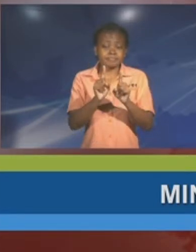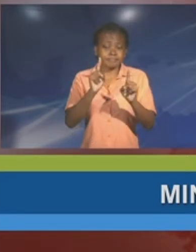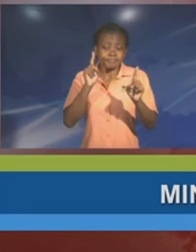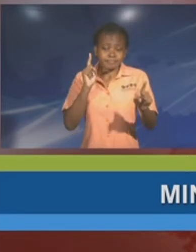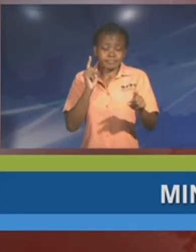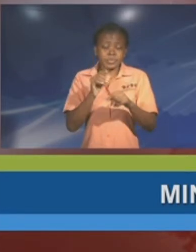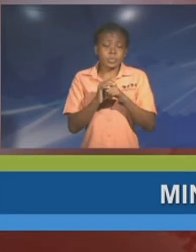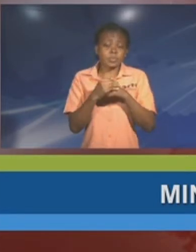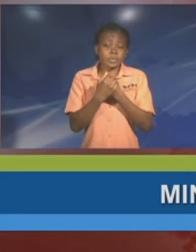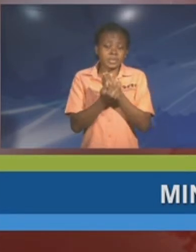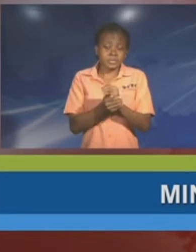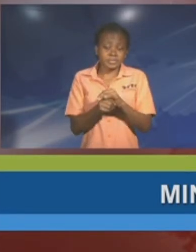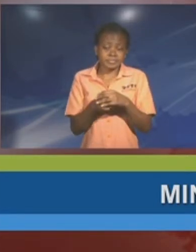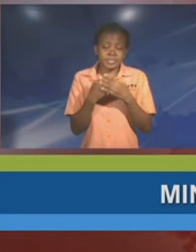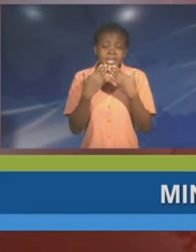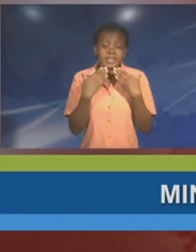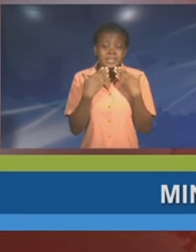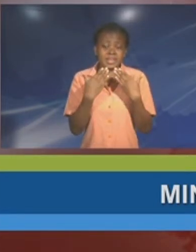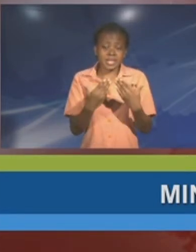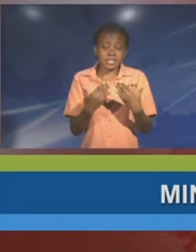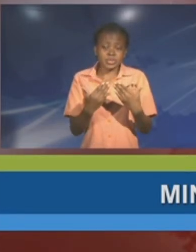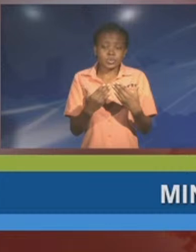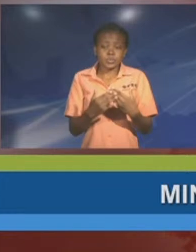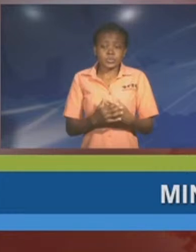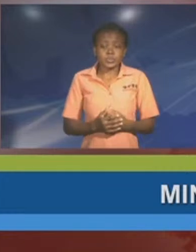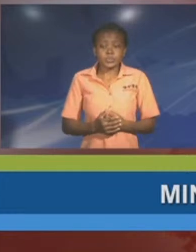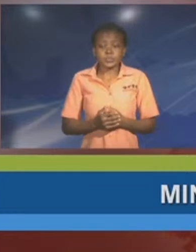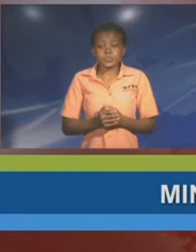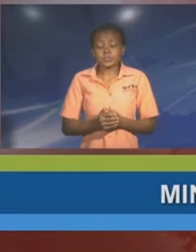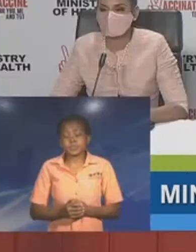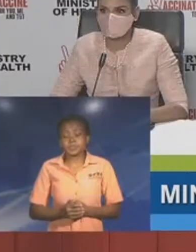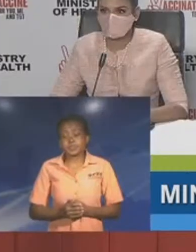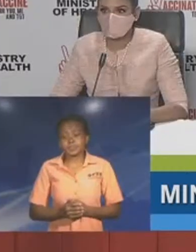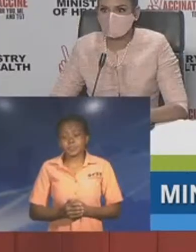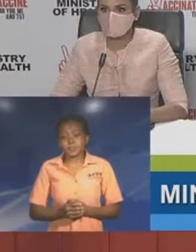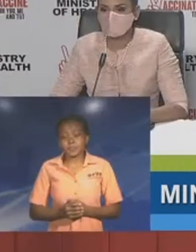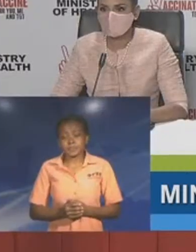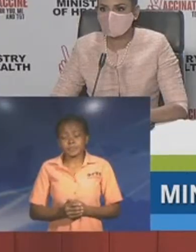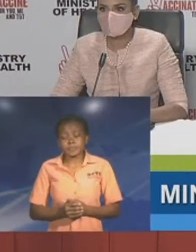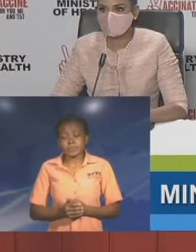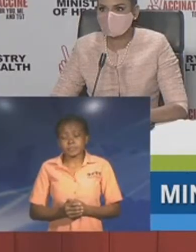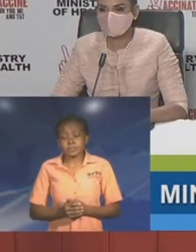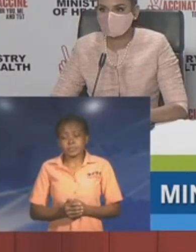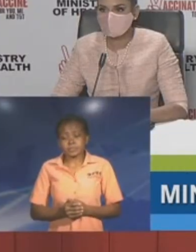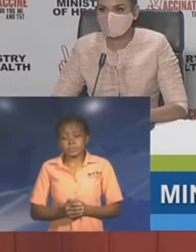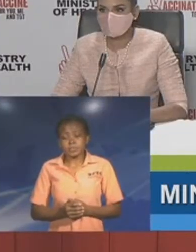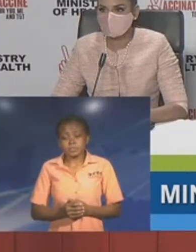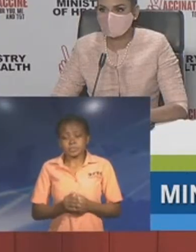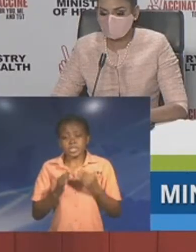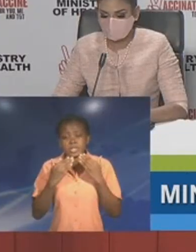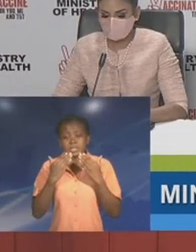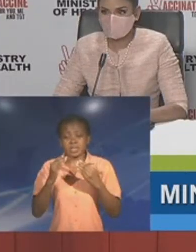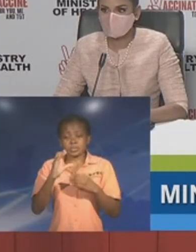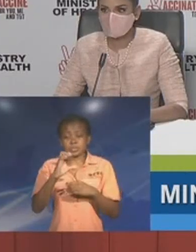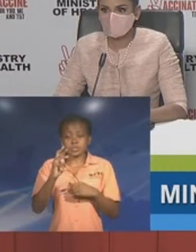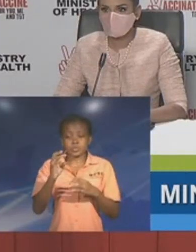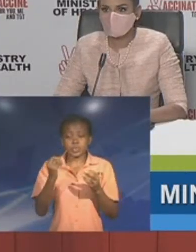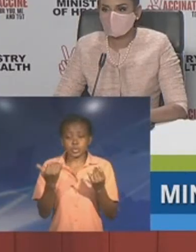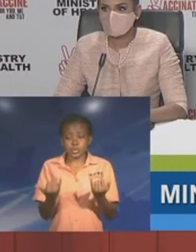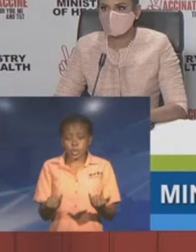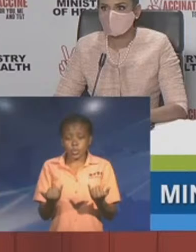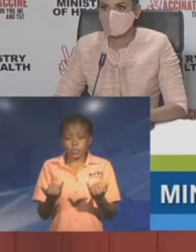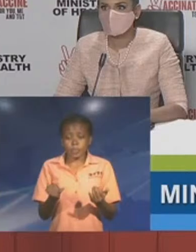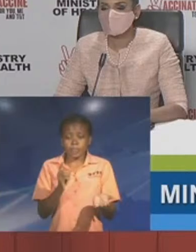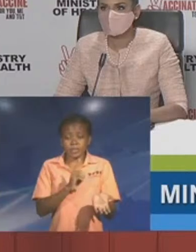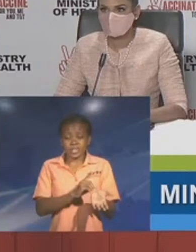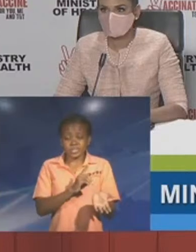hands. Thank you, Ms. Lane, for the brief time this morning. Thank you, CMO. We now go to Dr. Richards, who